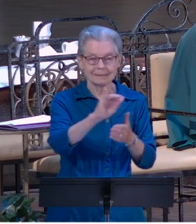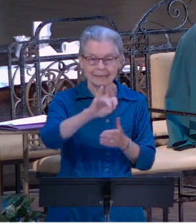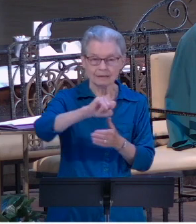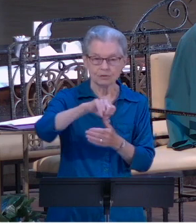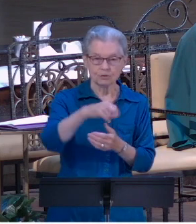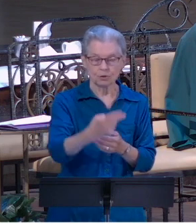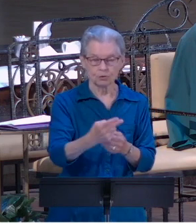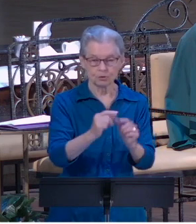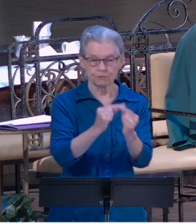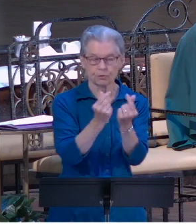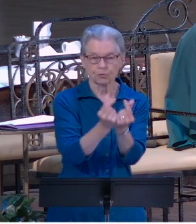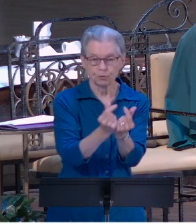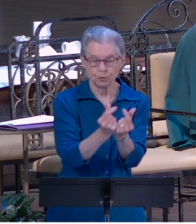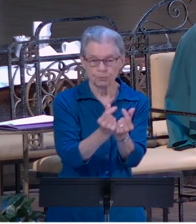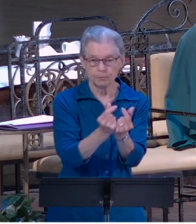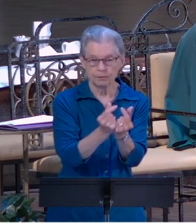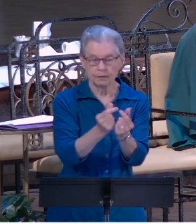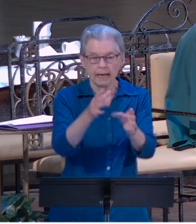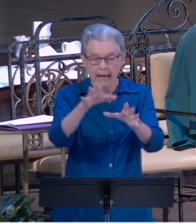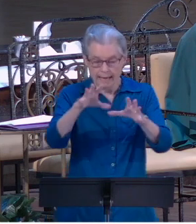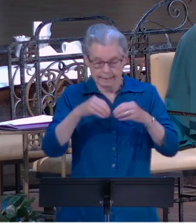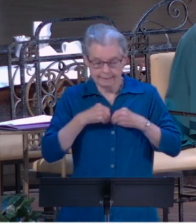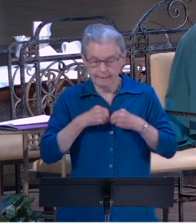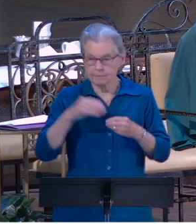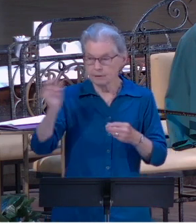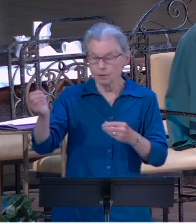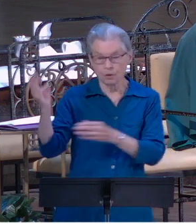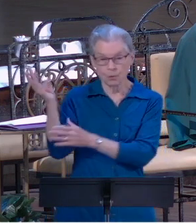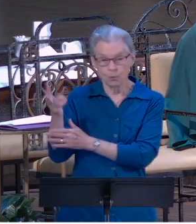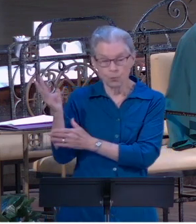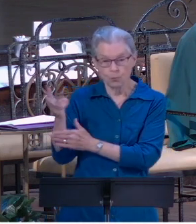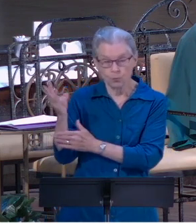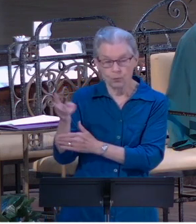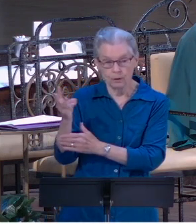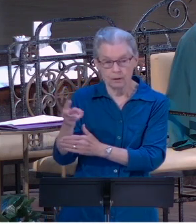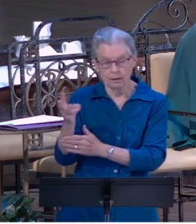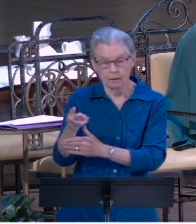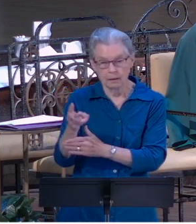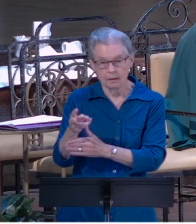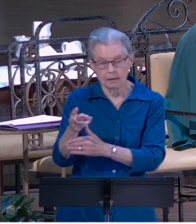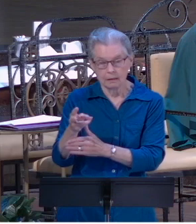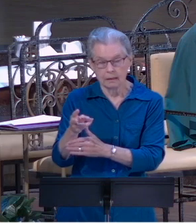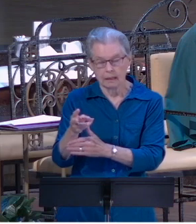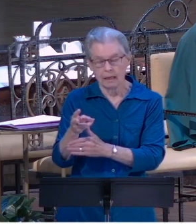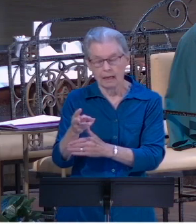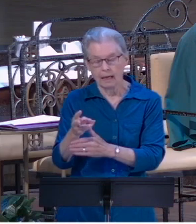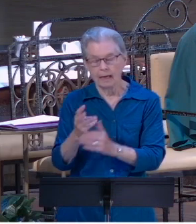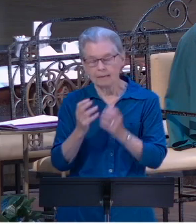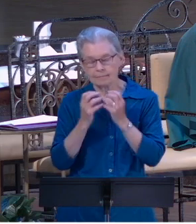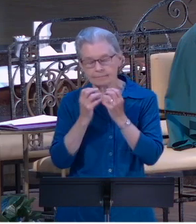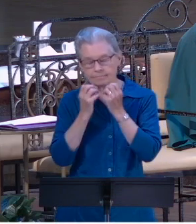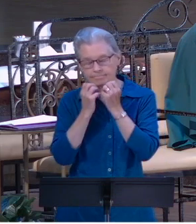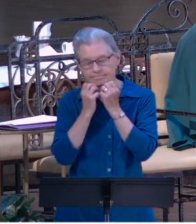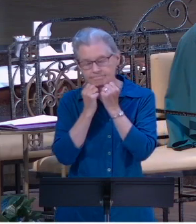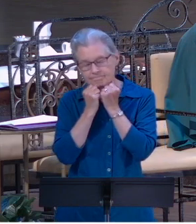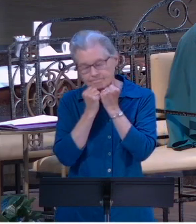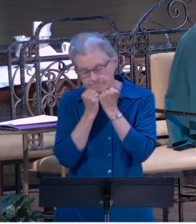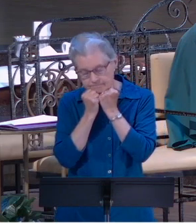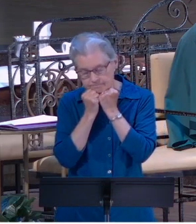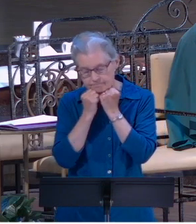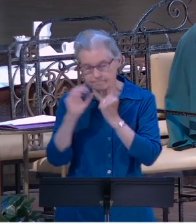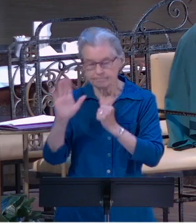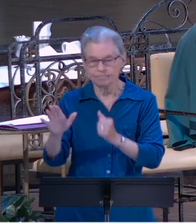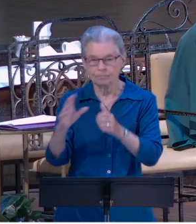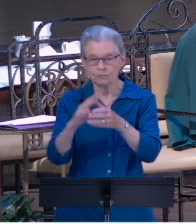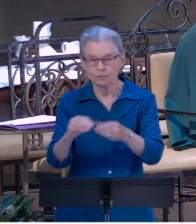six received her witness and held her sharing with quiet reverence.